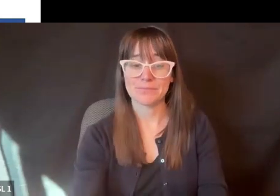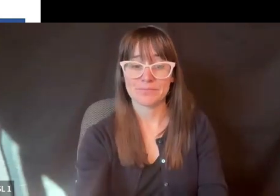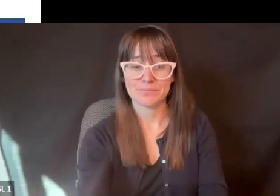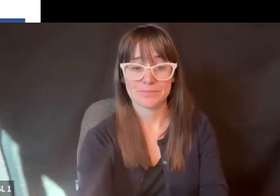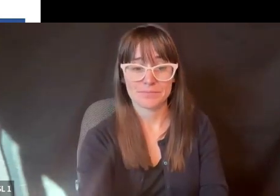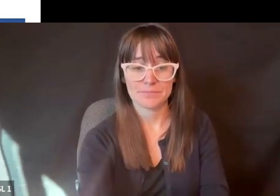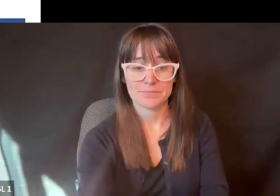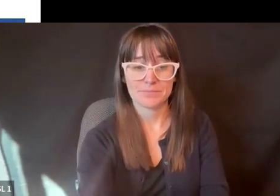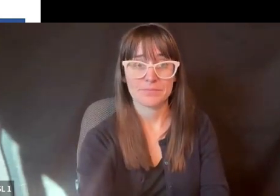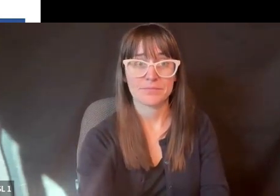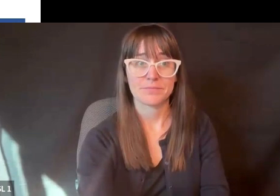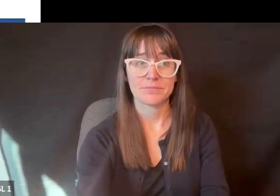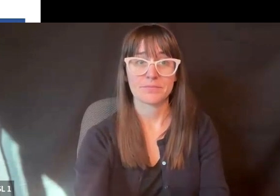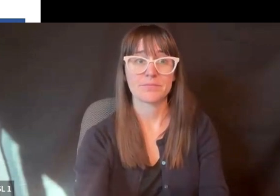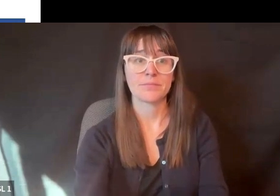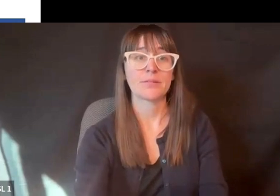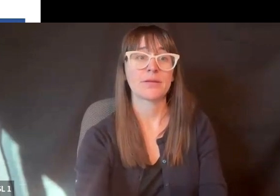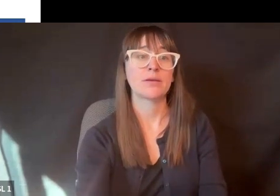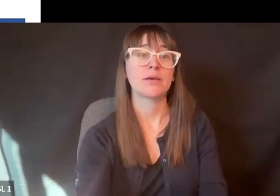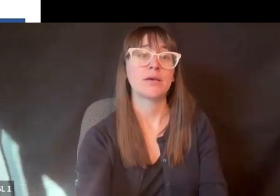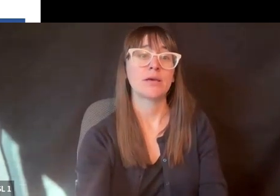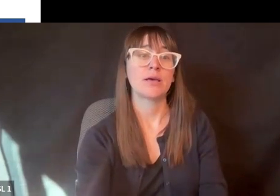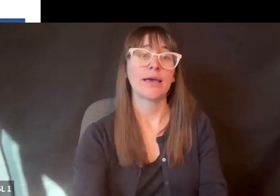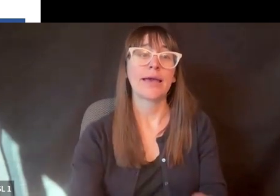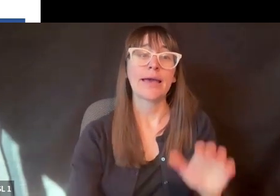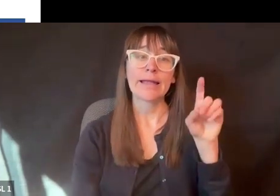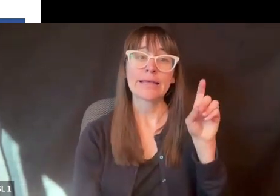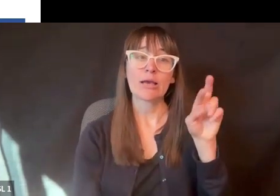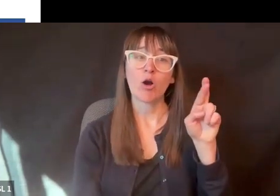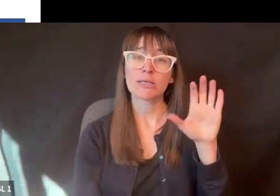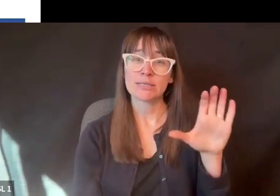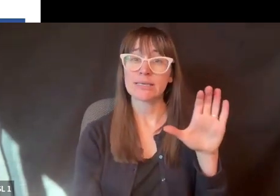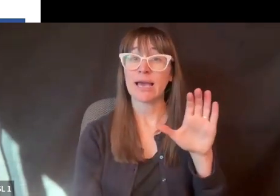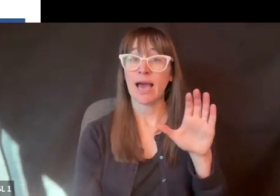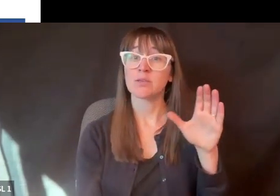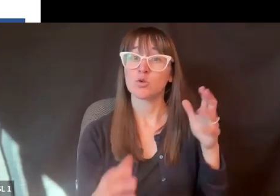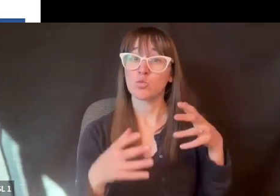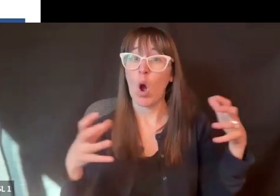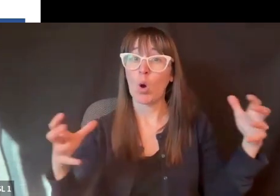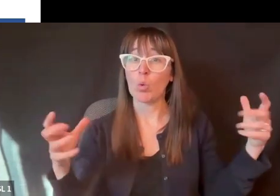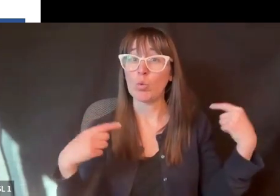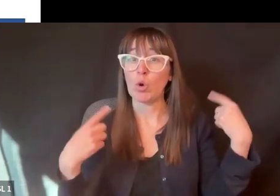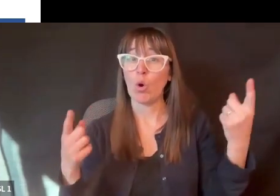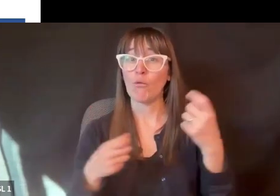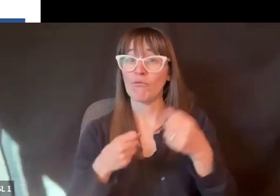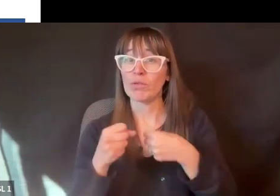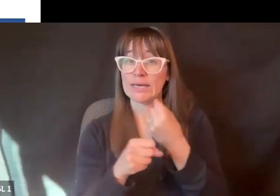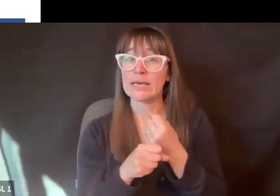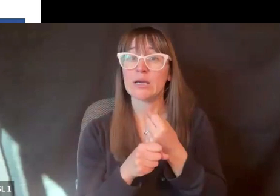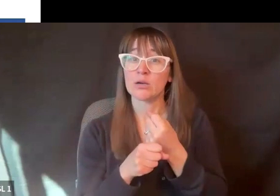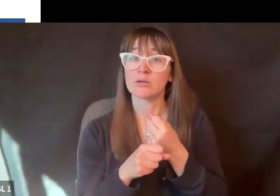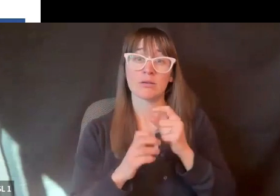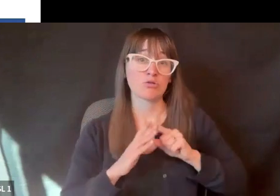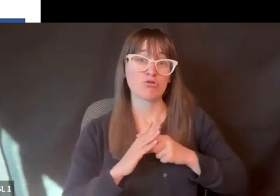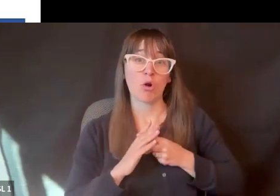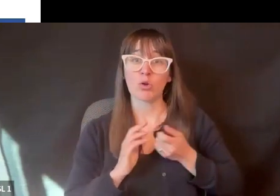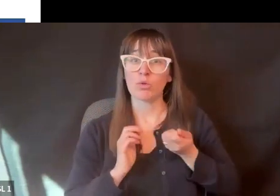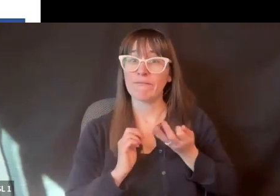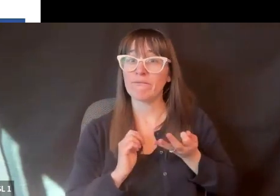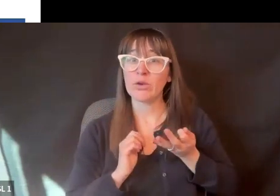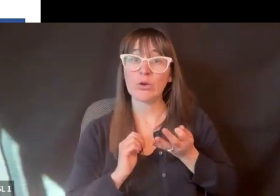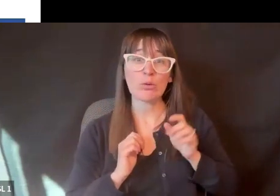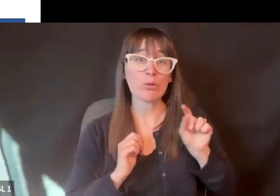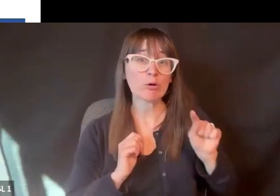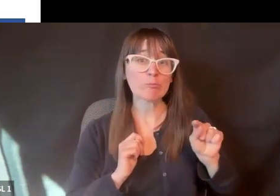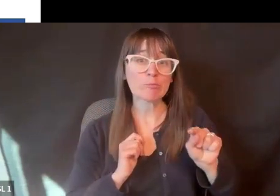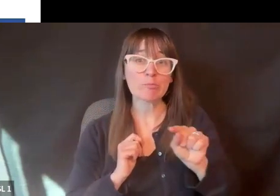statewide. So we'll go to the next one. So the ADRCs have really grown over the years since we've been involved. It